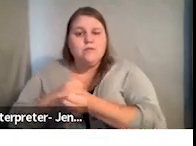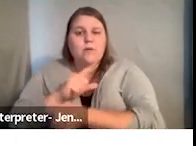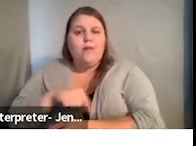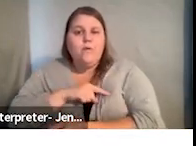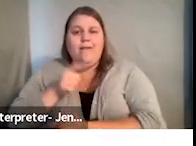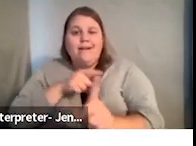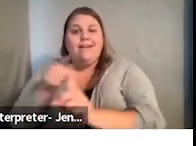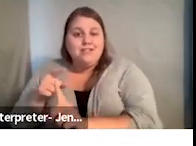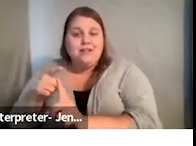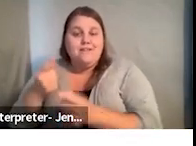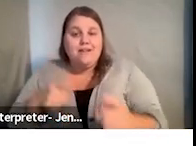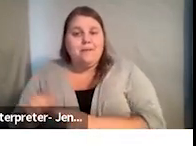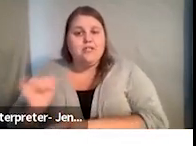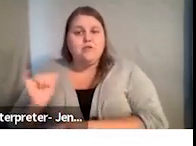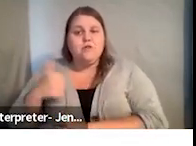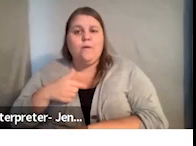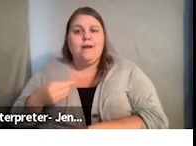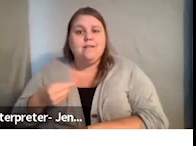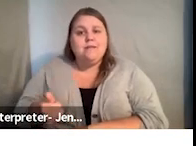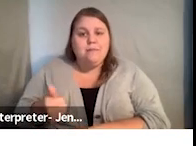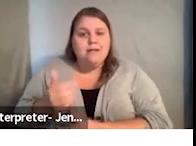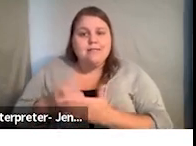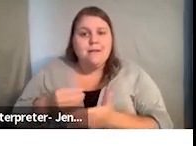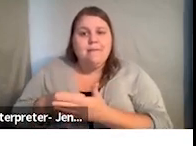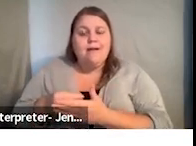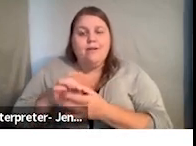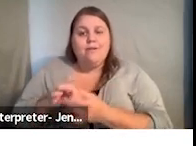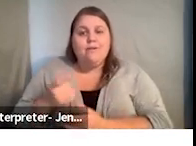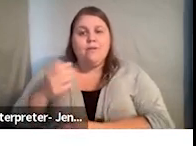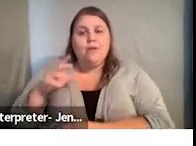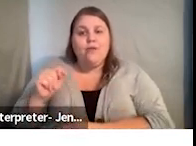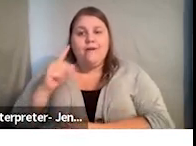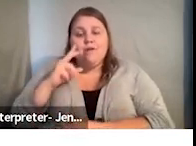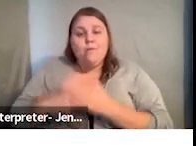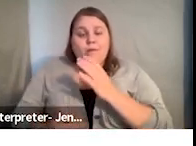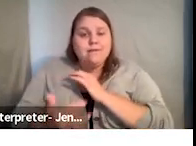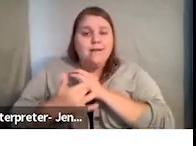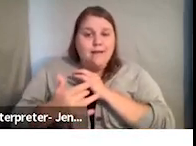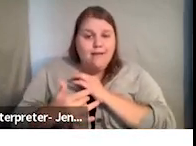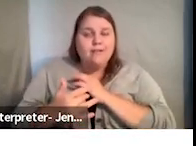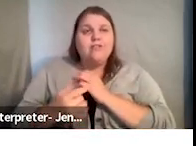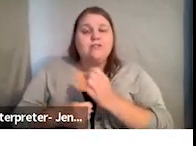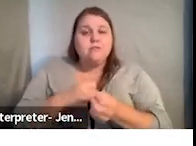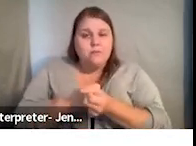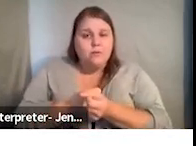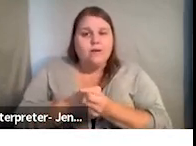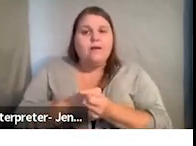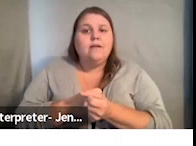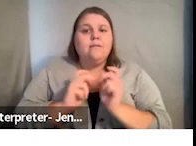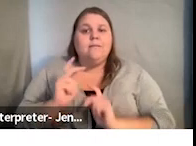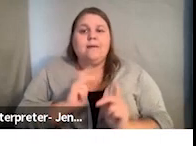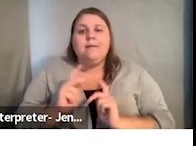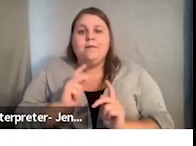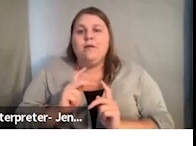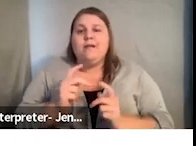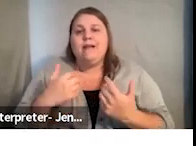So we'll be able to expend some money in grants for both technology to support folks, like to